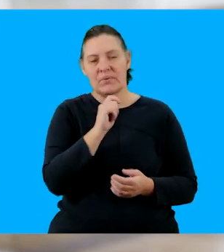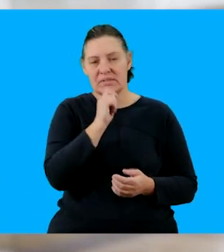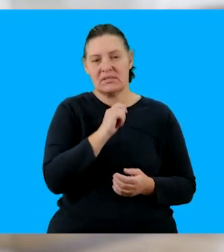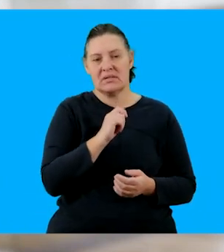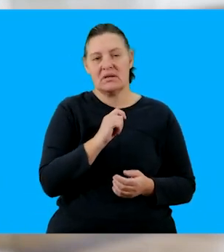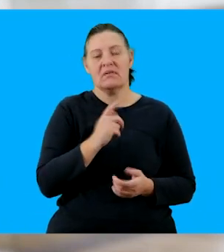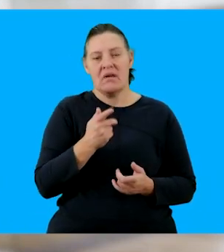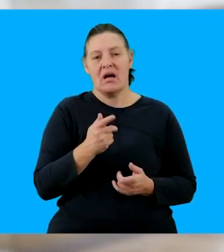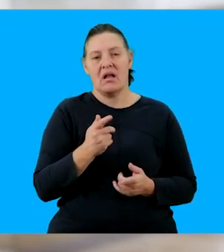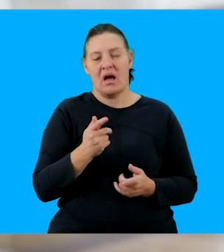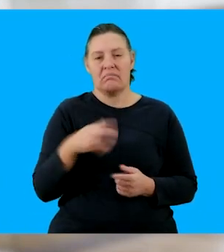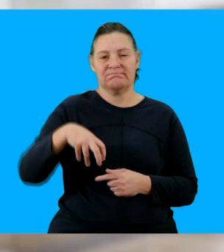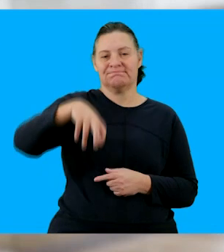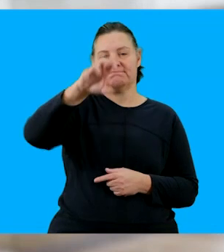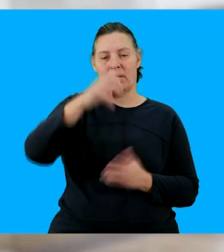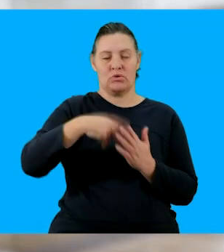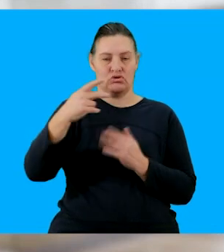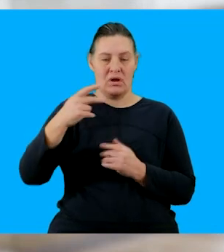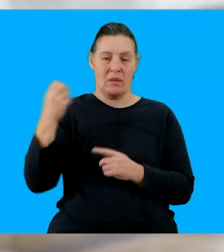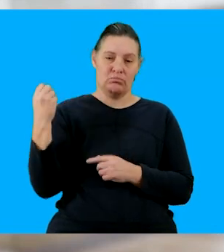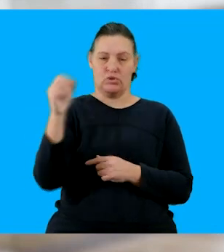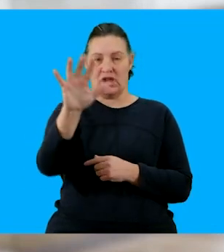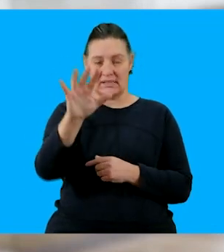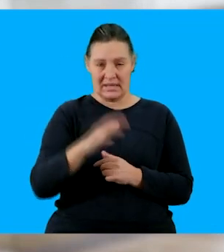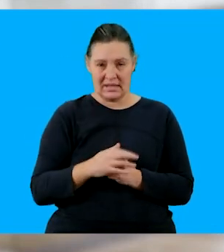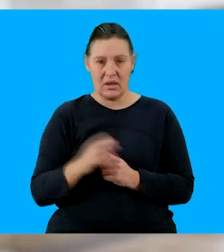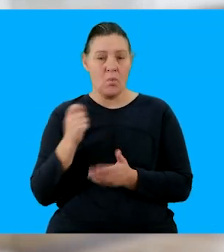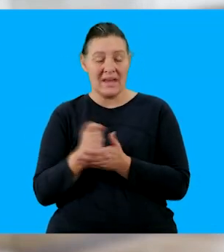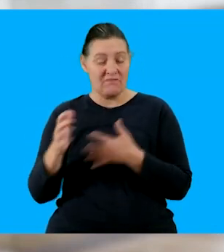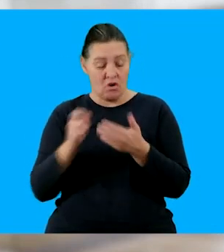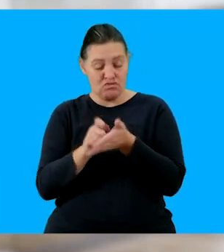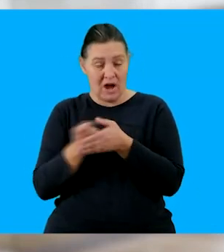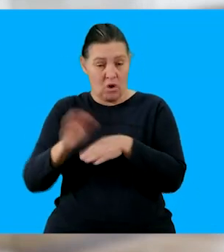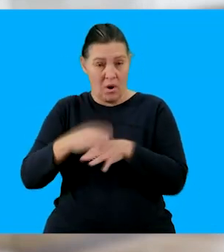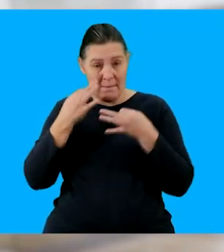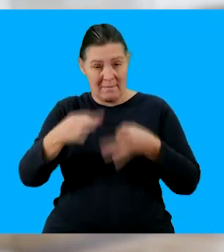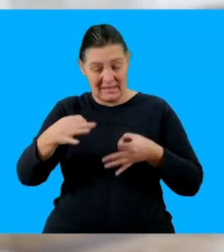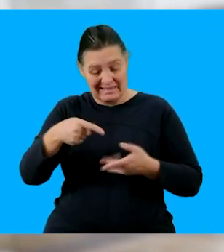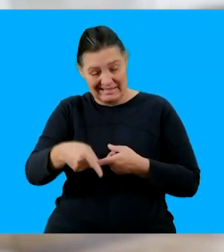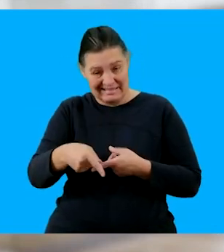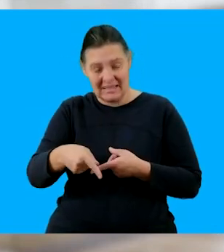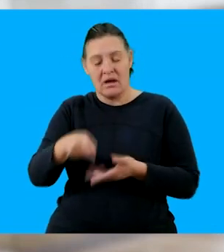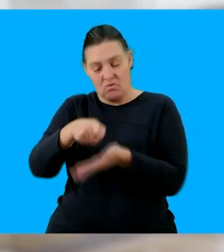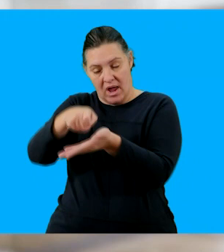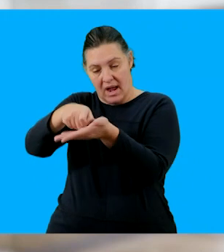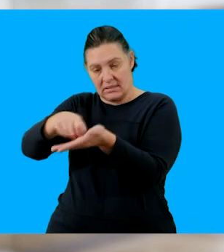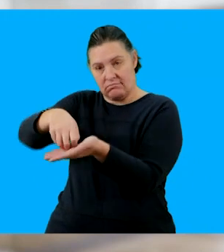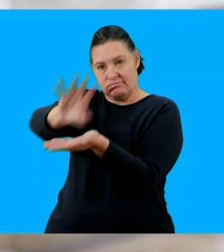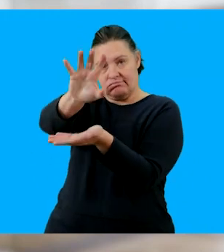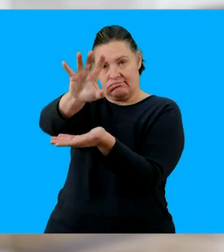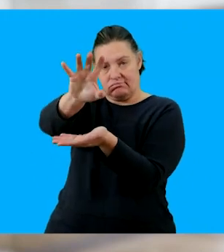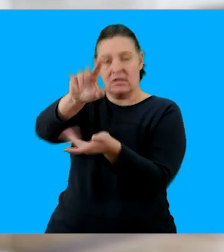it's used actually when you use an overhead projector, whereby whatever that you've written on this plastic sheet that we call a transparency